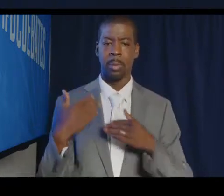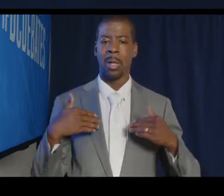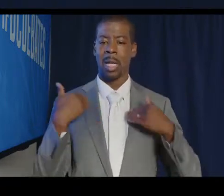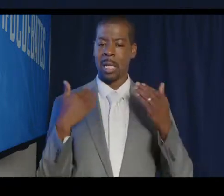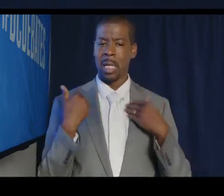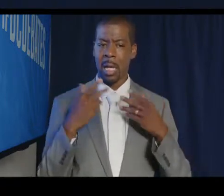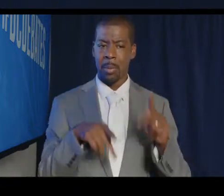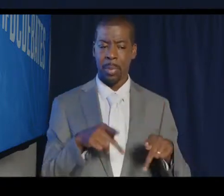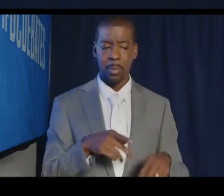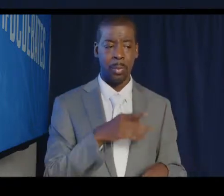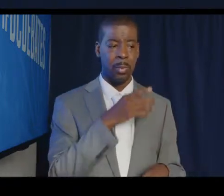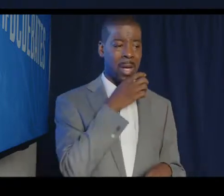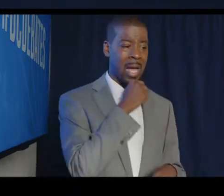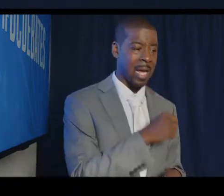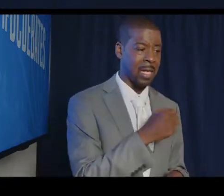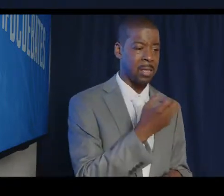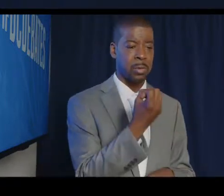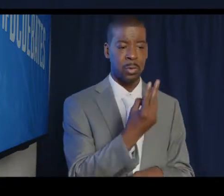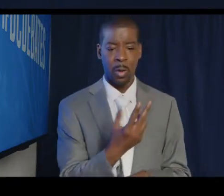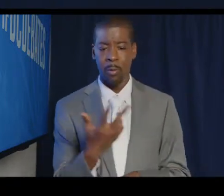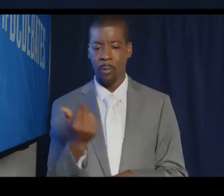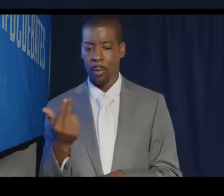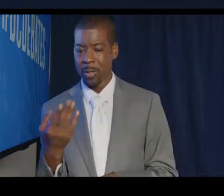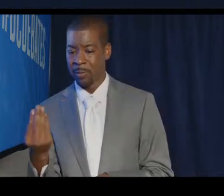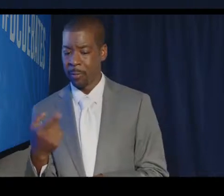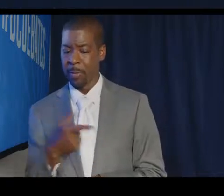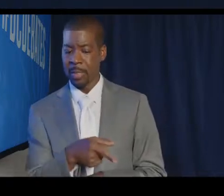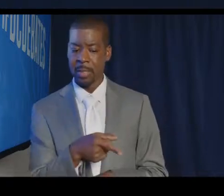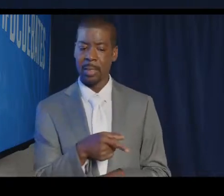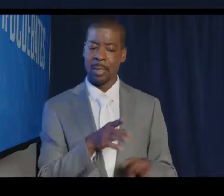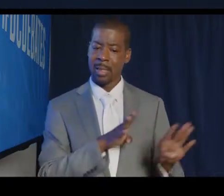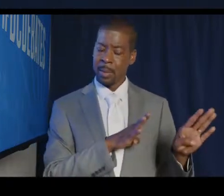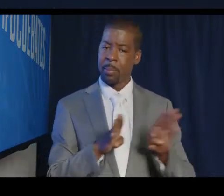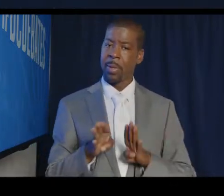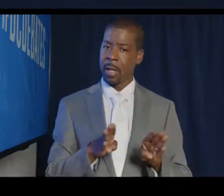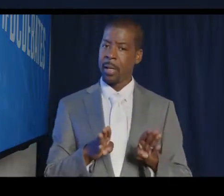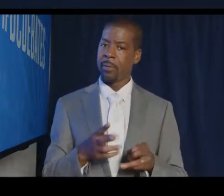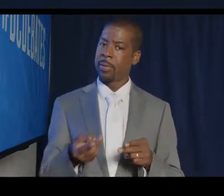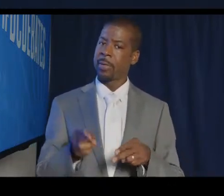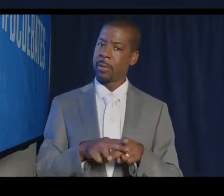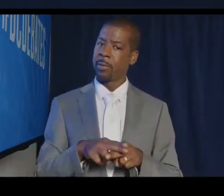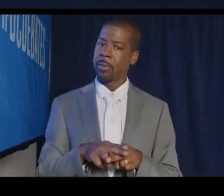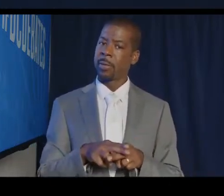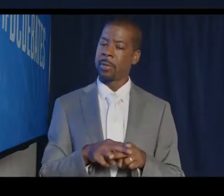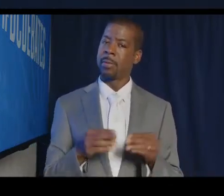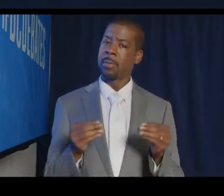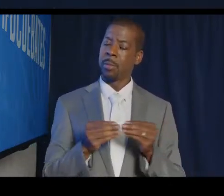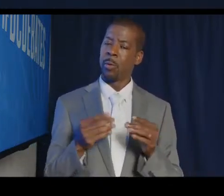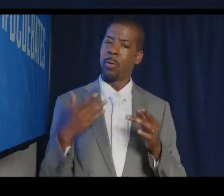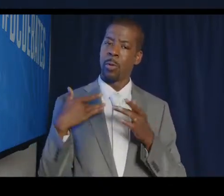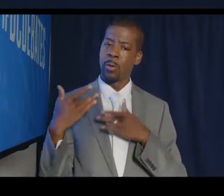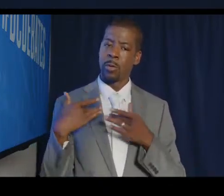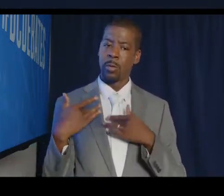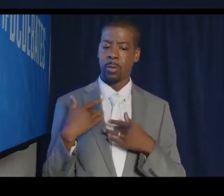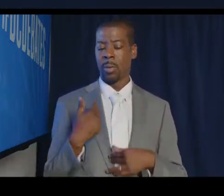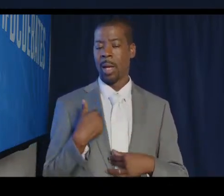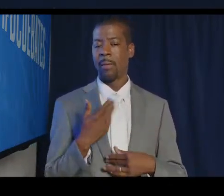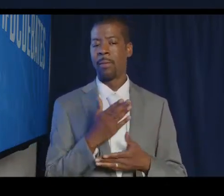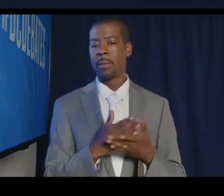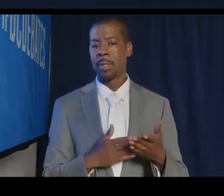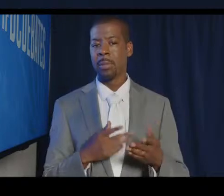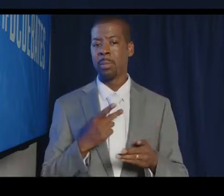our 11 to 13-year-olds who are engaging in some of these behaviors. We've launched some new programs that I feel like have engaged them. And so I think it's